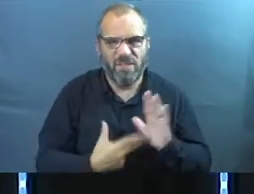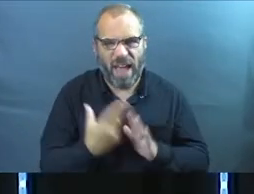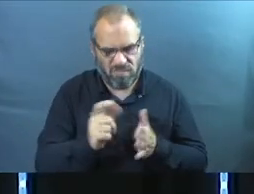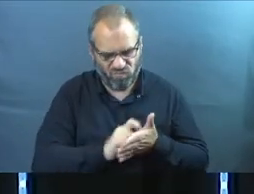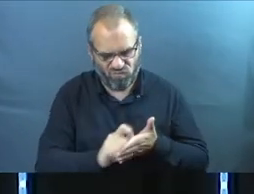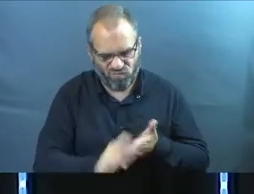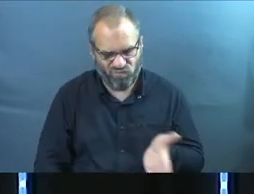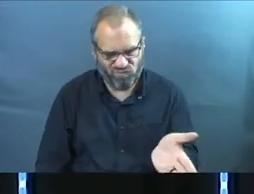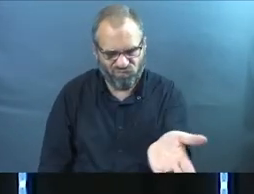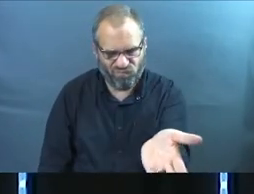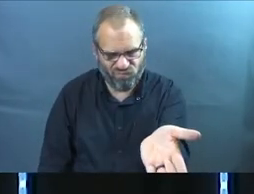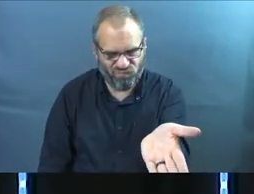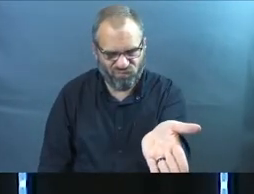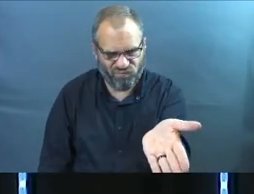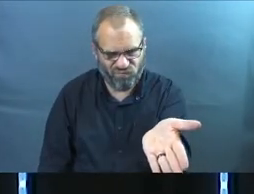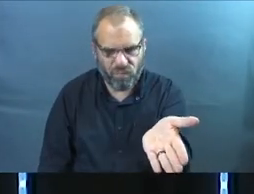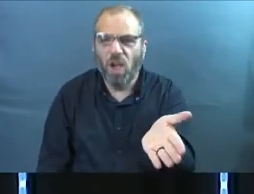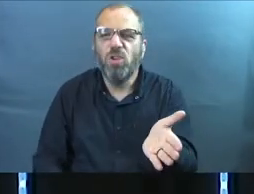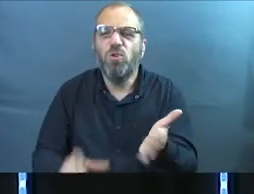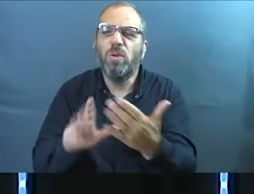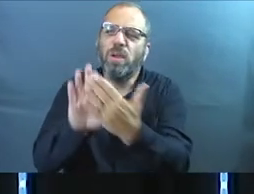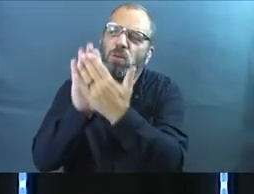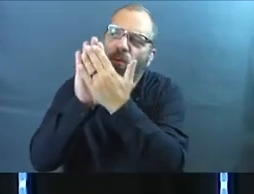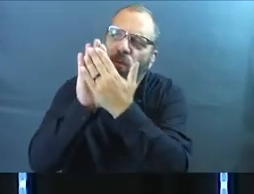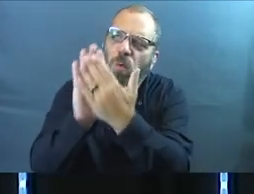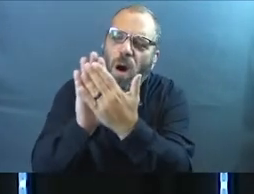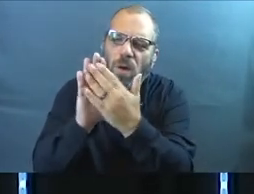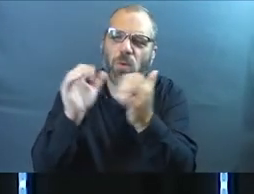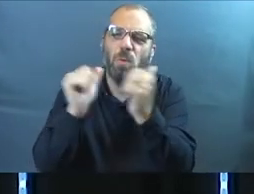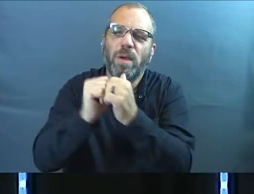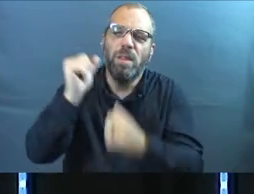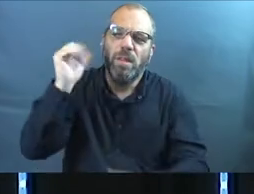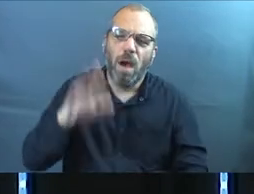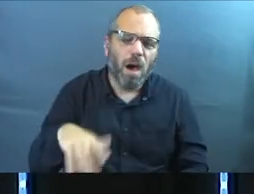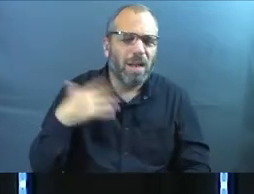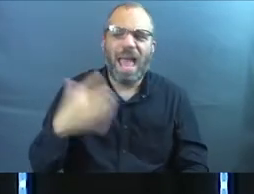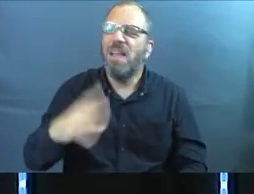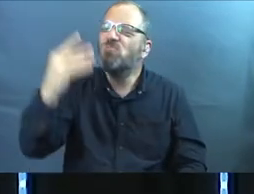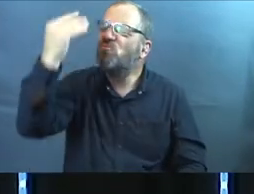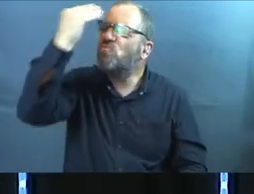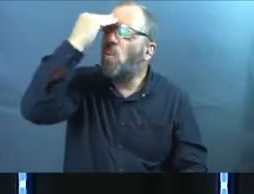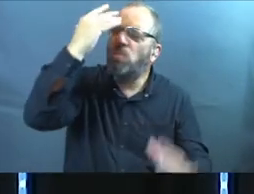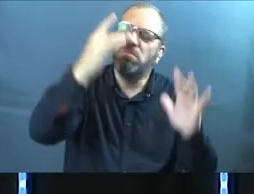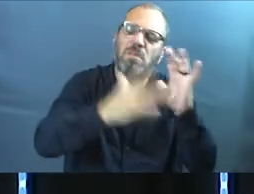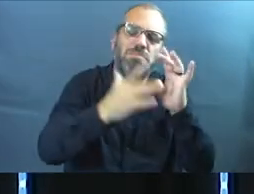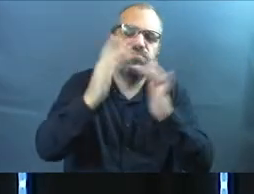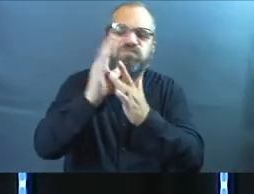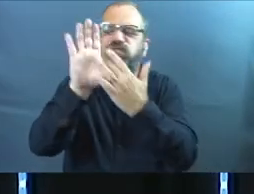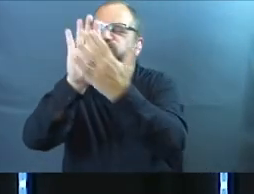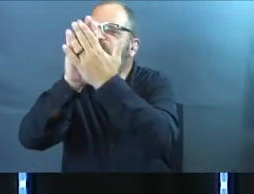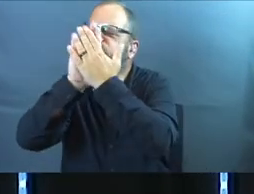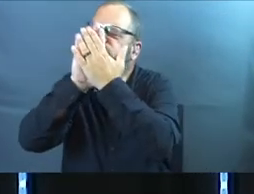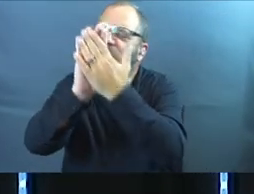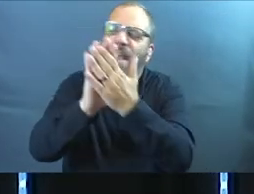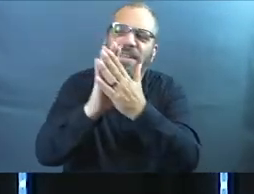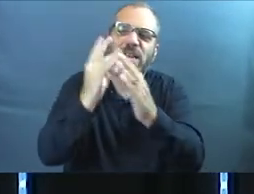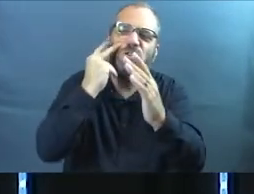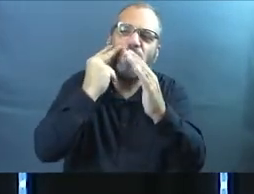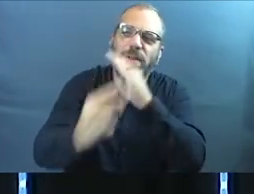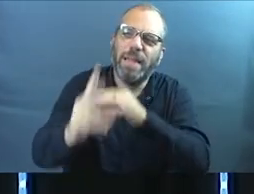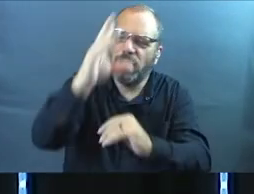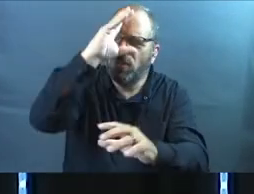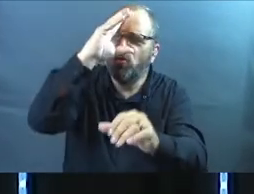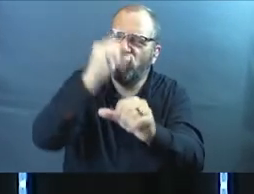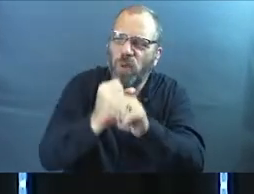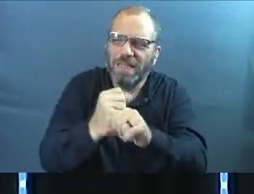facts. You could walk with him, and you could walk with him just so much and get to know Jesus so much that you can predict him and you can